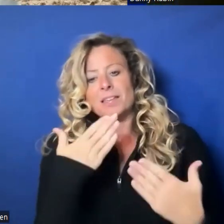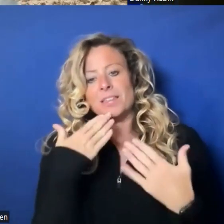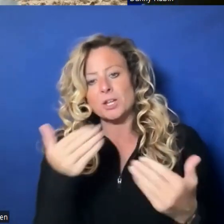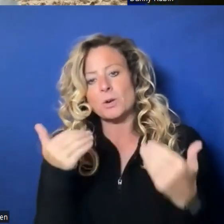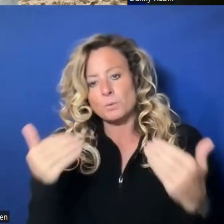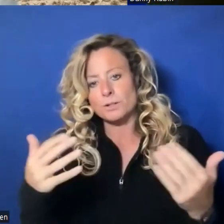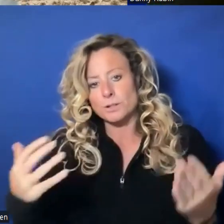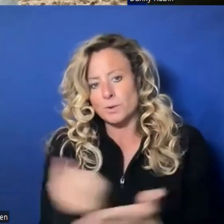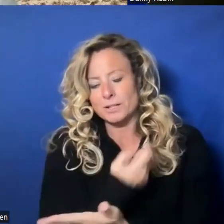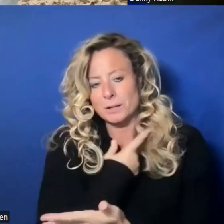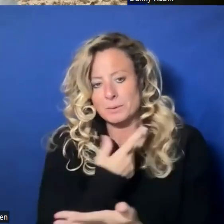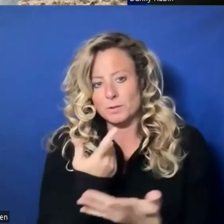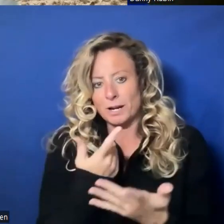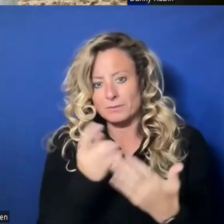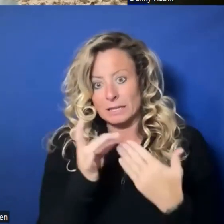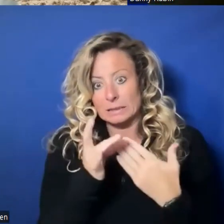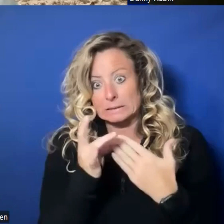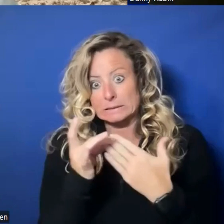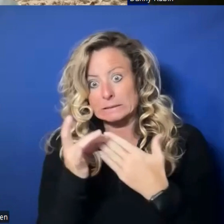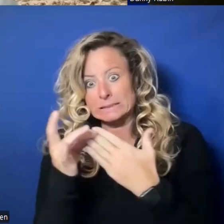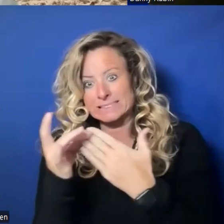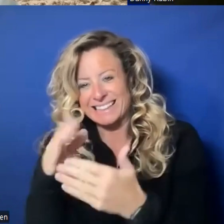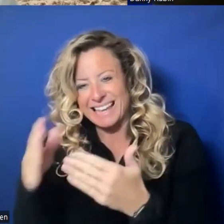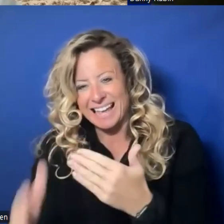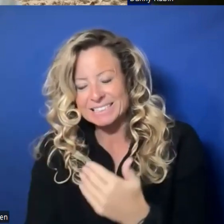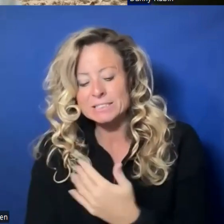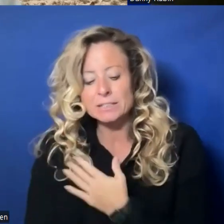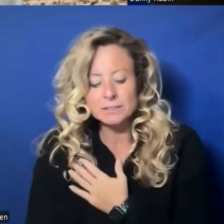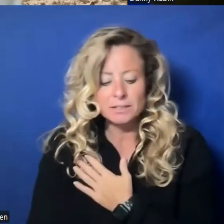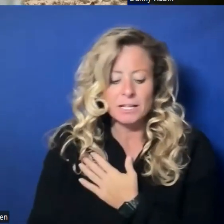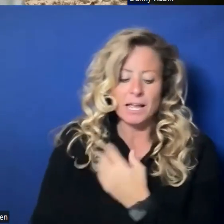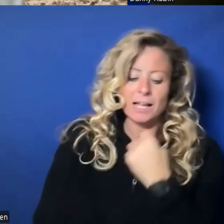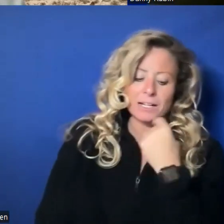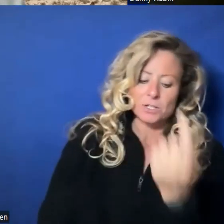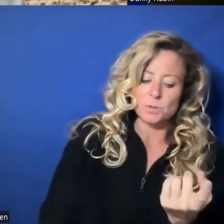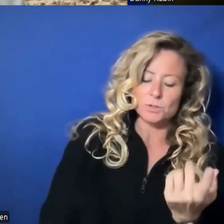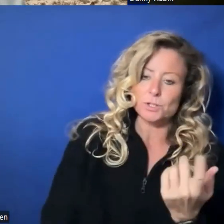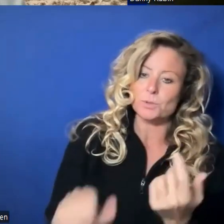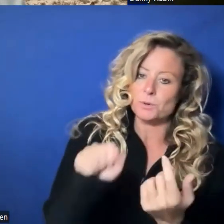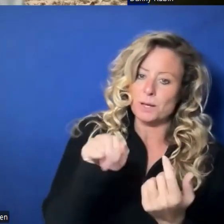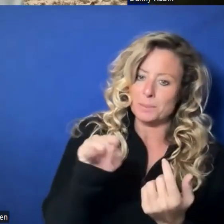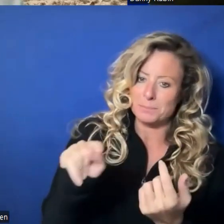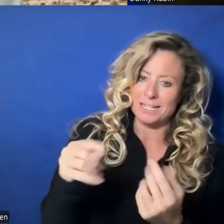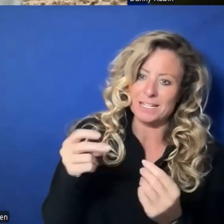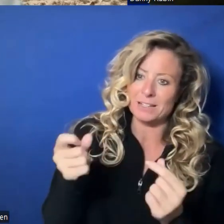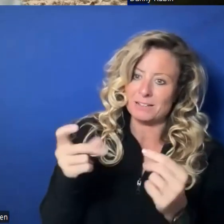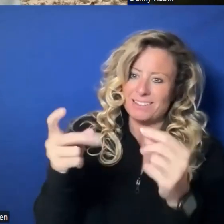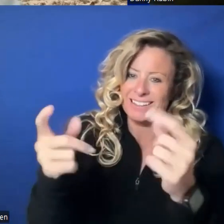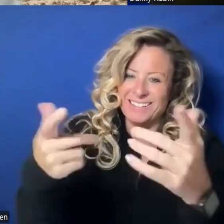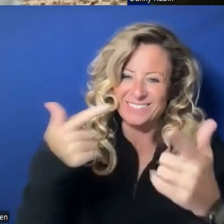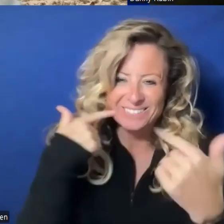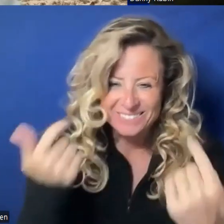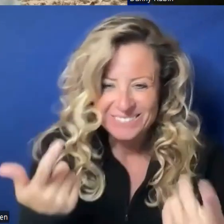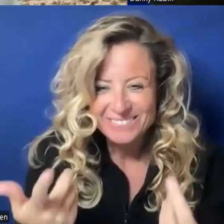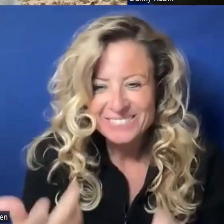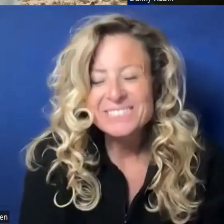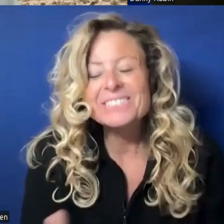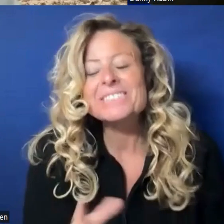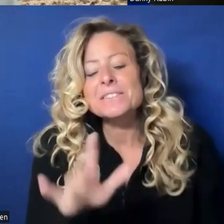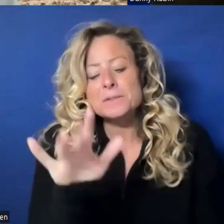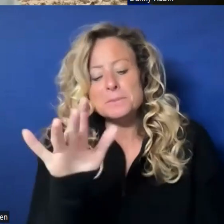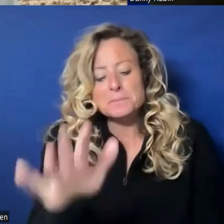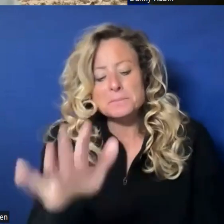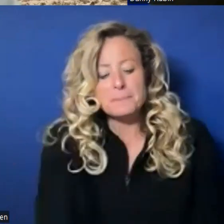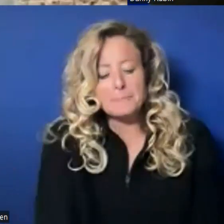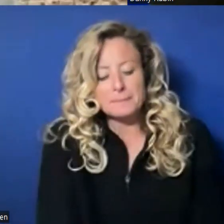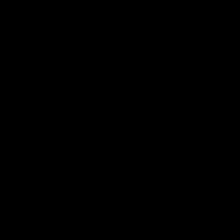We're kind of heading towards the end. And I told you, Amit, it goes fast. It goes fast in here. And I want to just